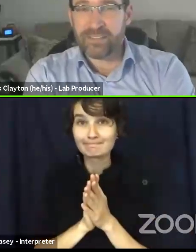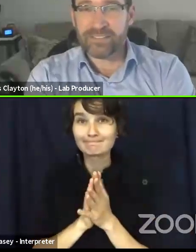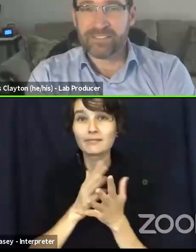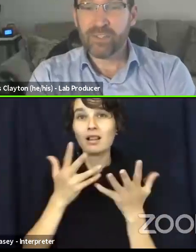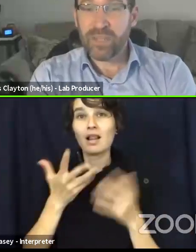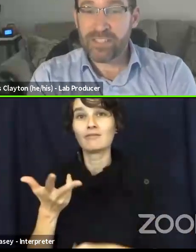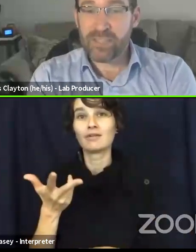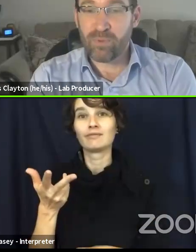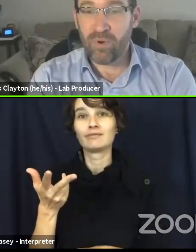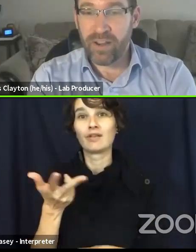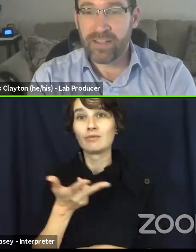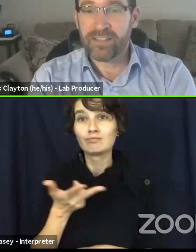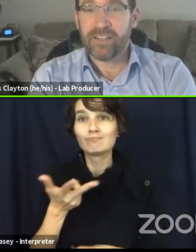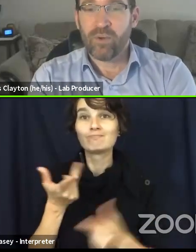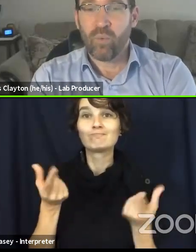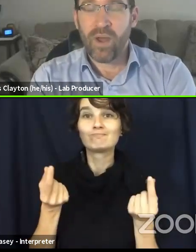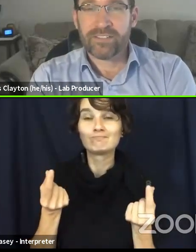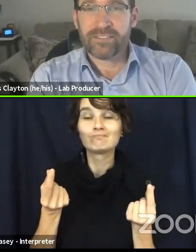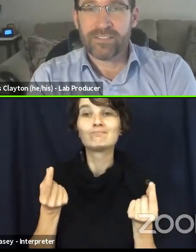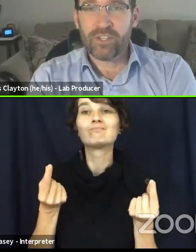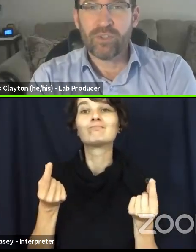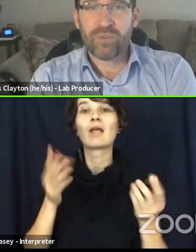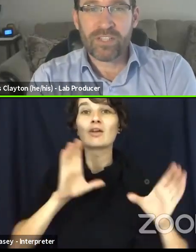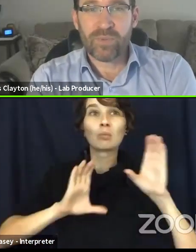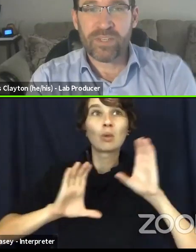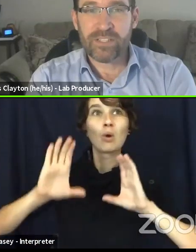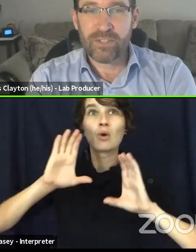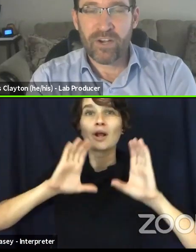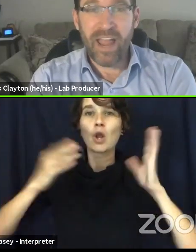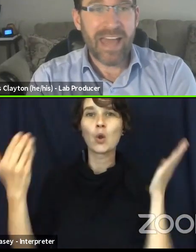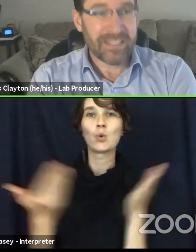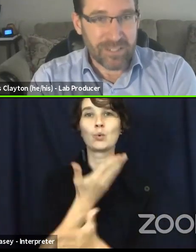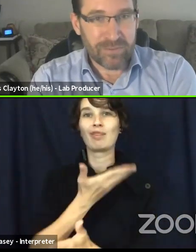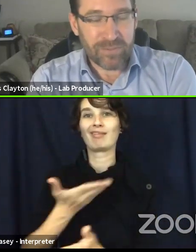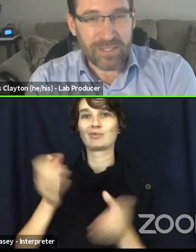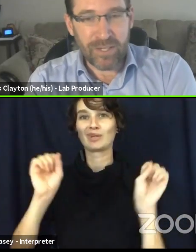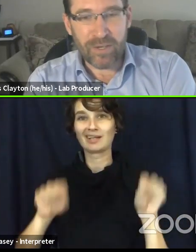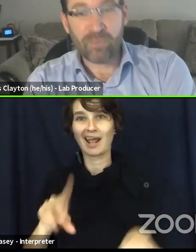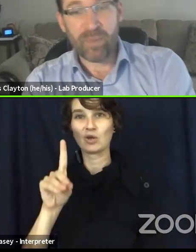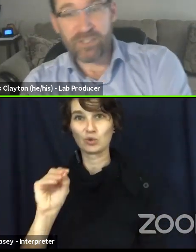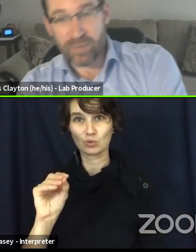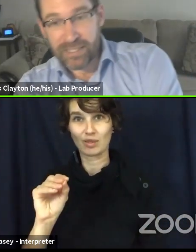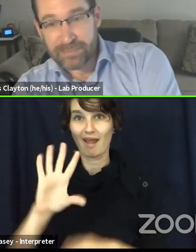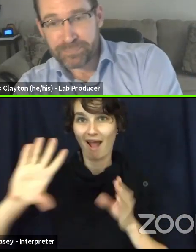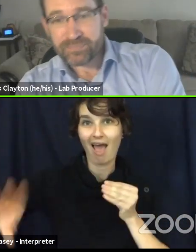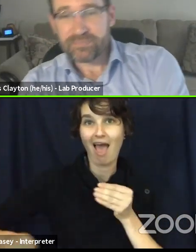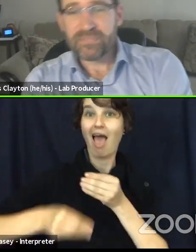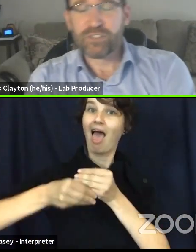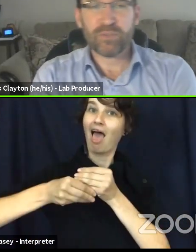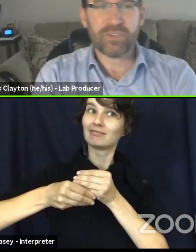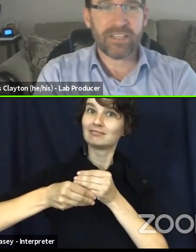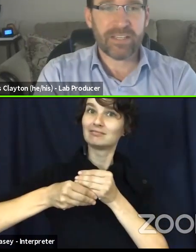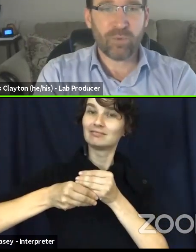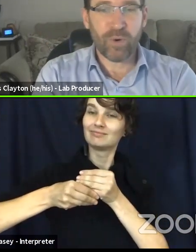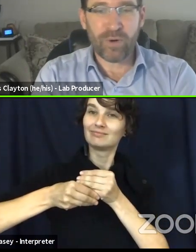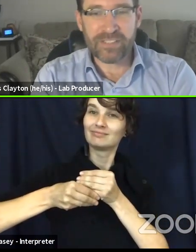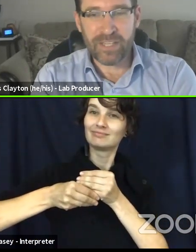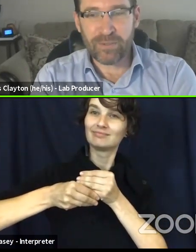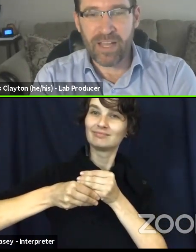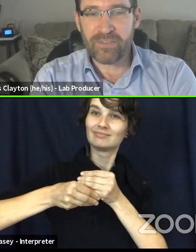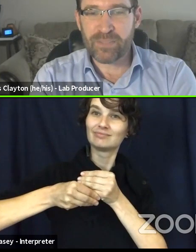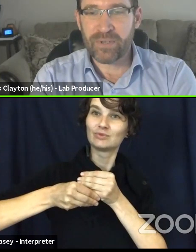have been doing is exploring what new things we can do that are additive and that are complementary to the